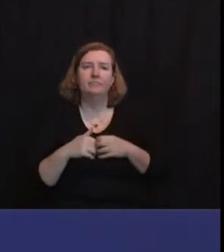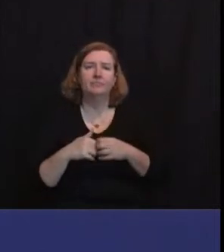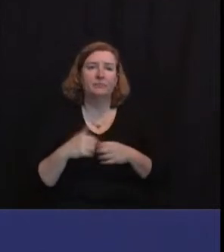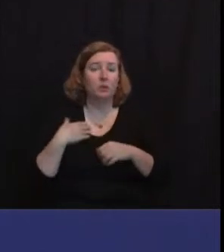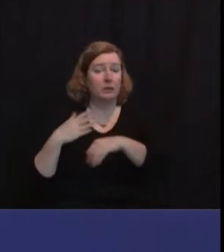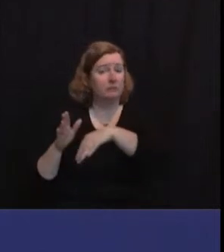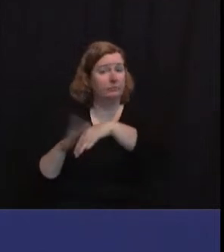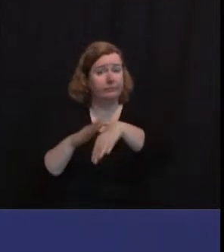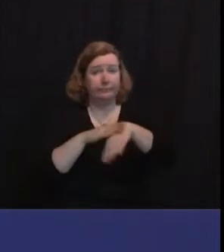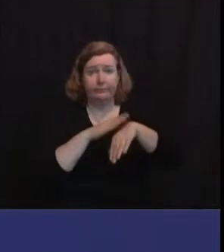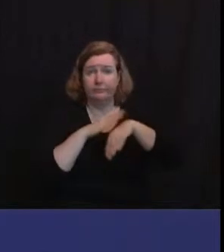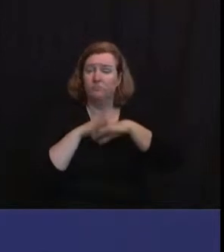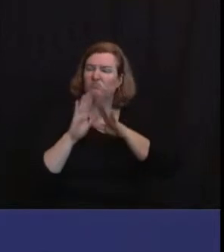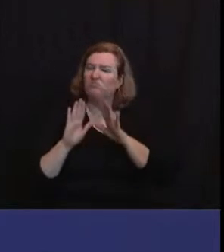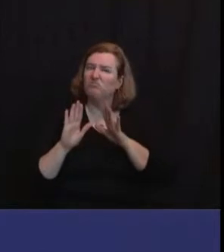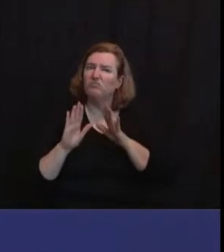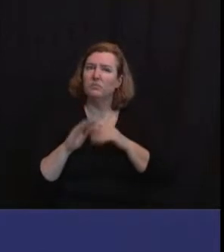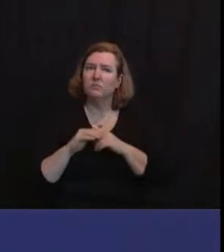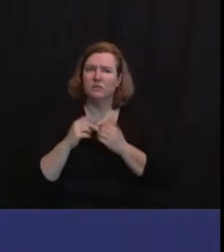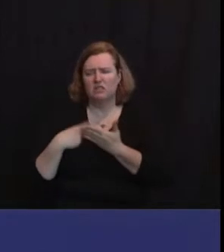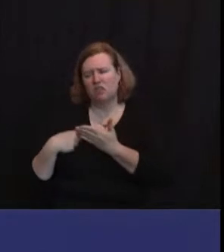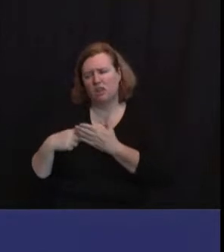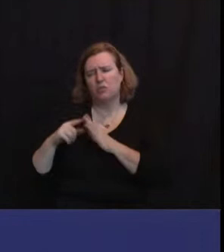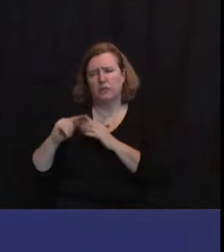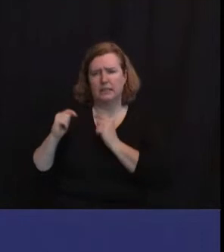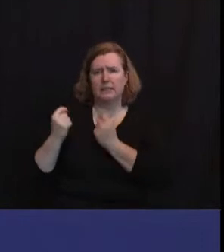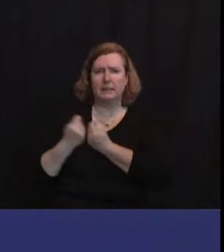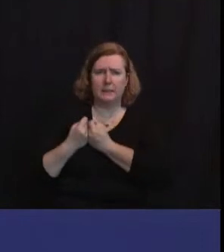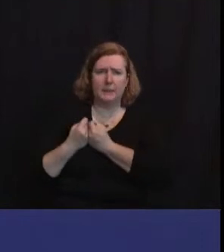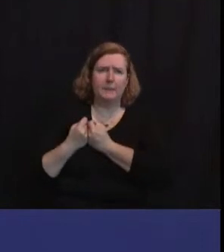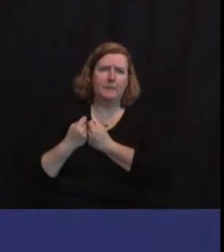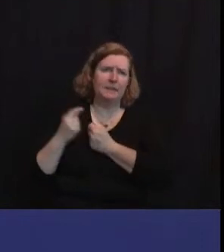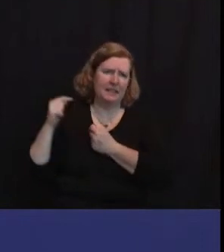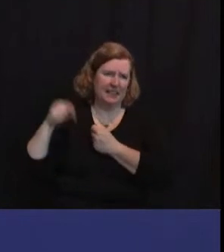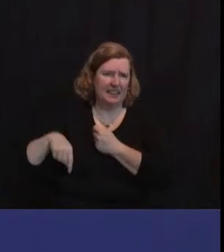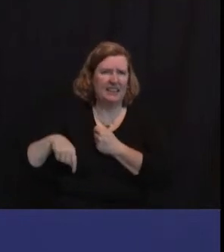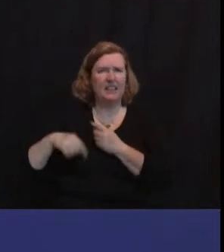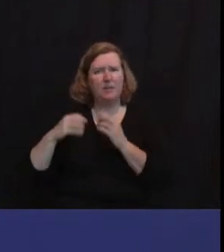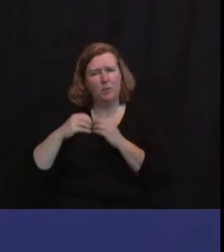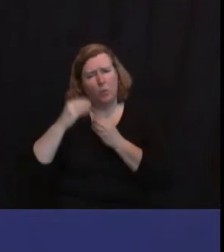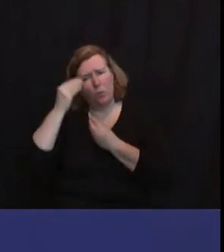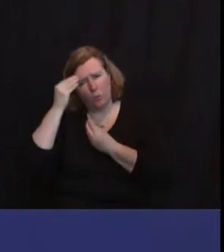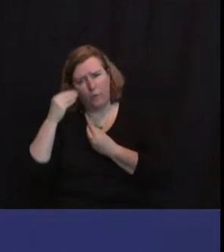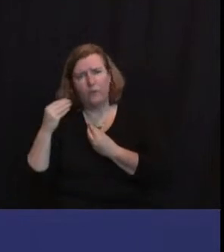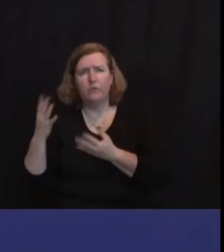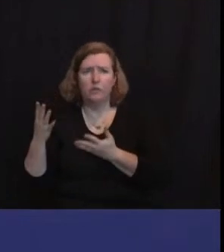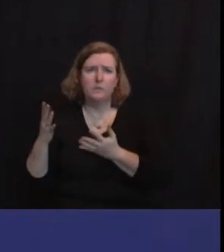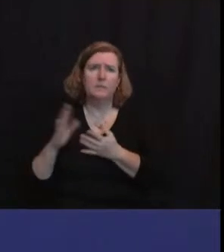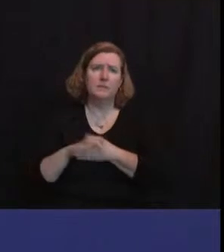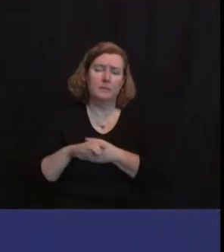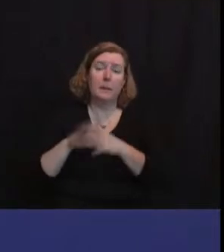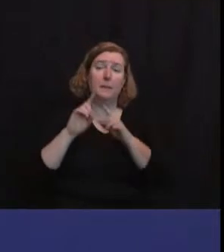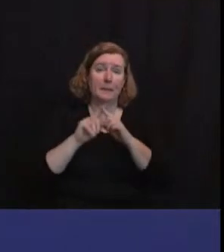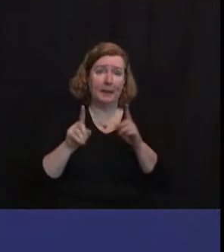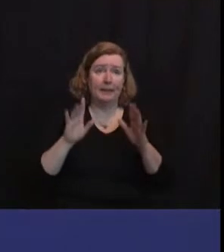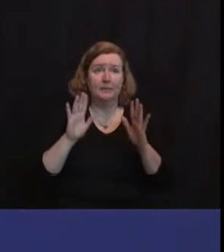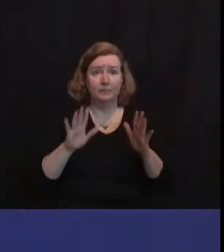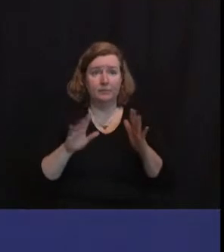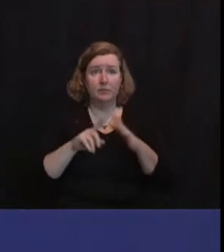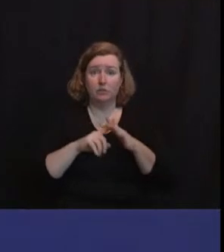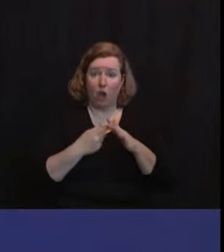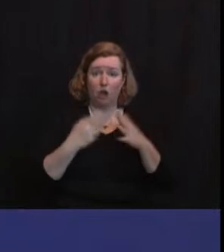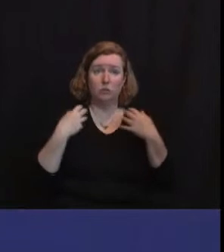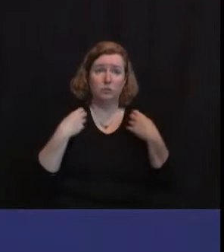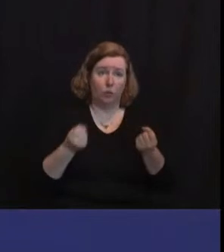to dig into this with the team in the detail I need to be. The populations that the Start Strong does not work